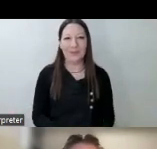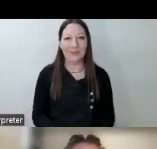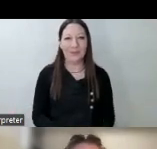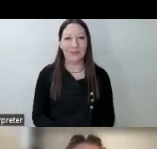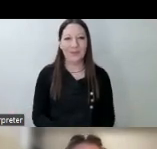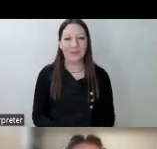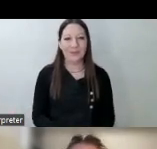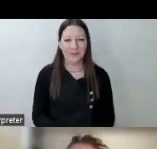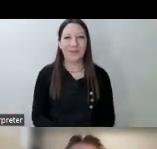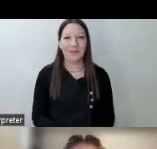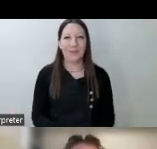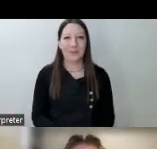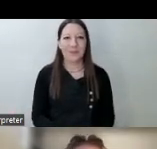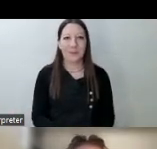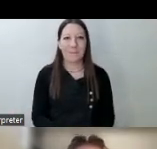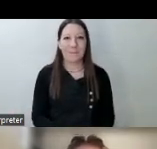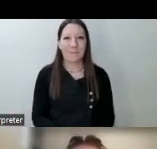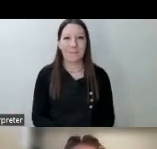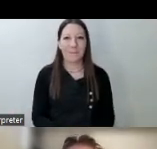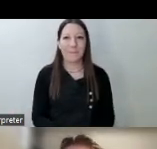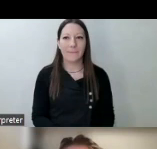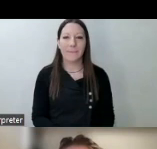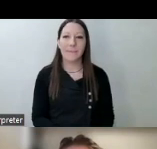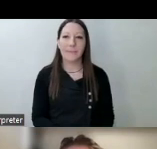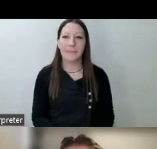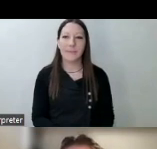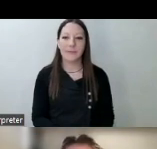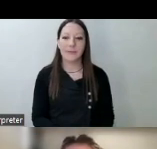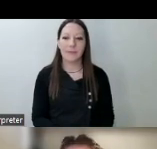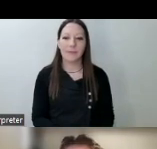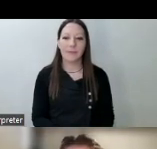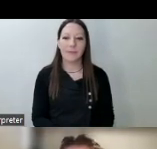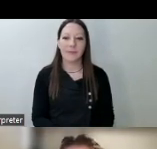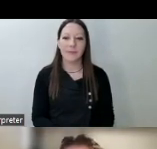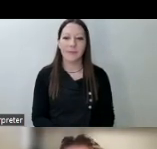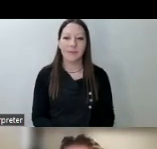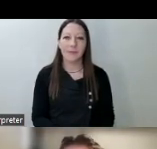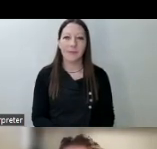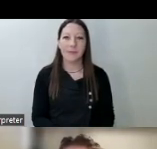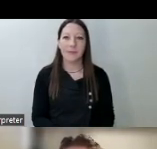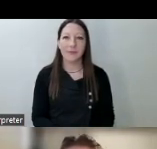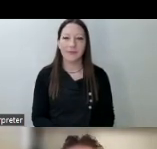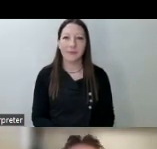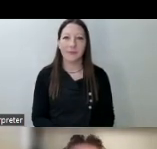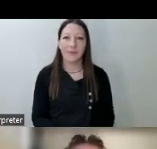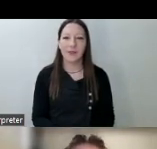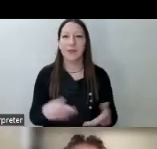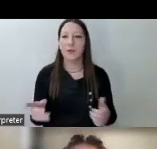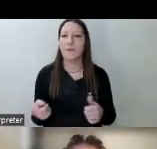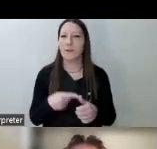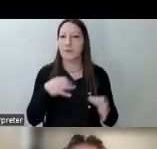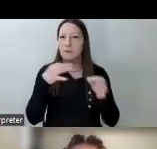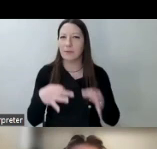Okay. I want to start off by acknowledging and explaining the larger project that Life of Fire is part of, which